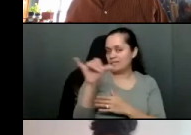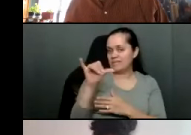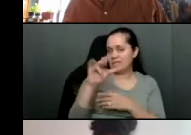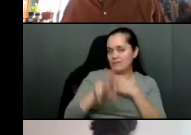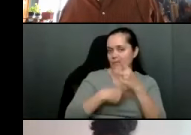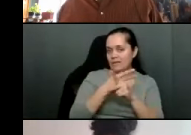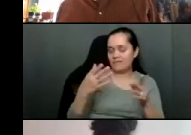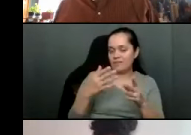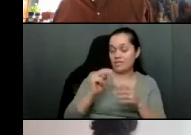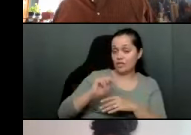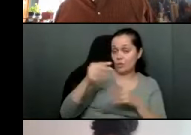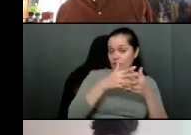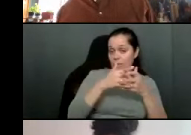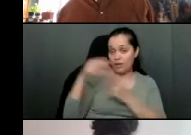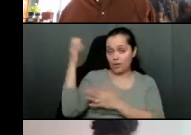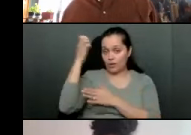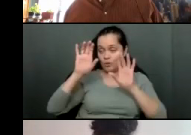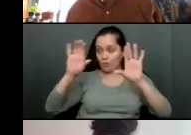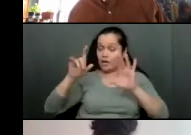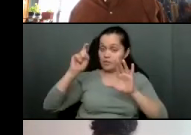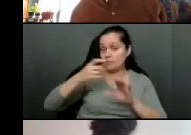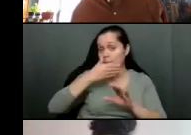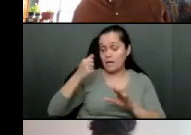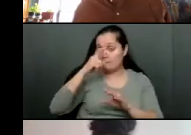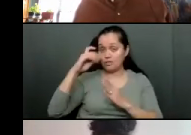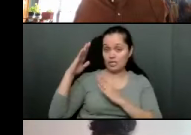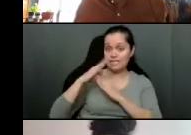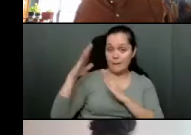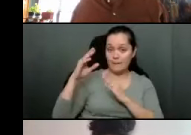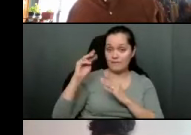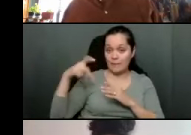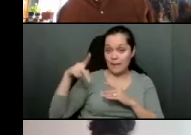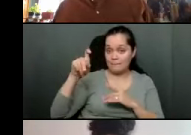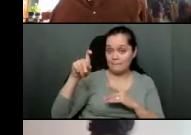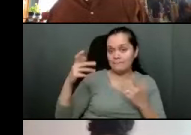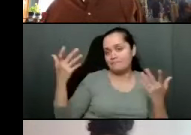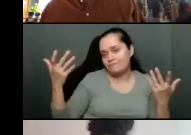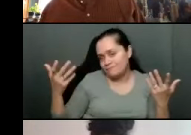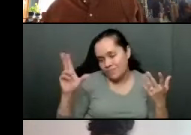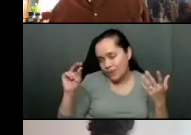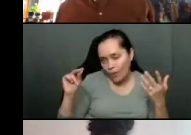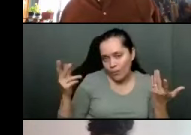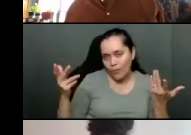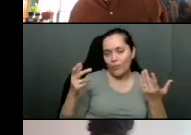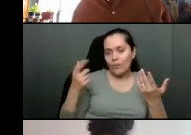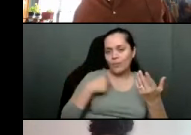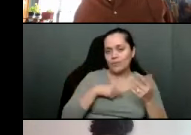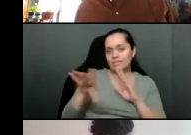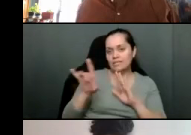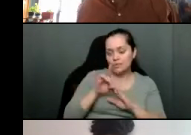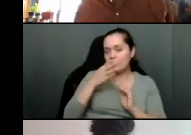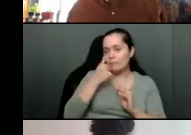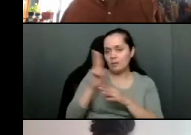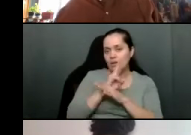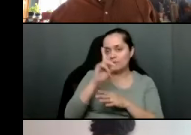Are the North America and Europe supposed to be better because they're in the top of the map? No, let's choose better by